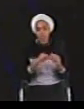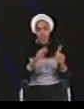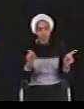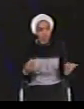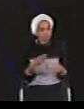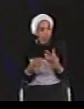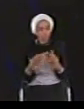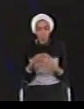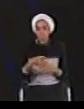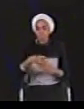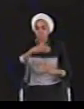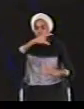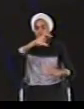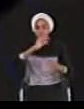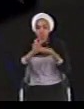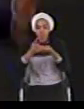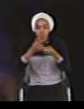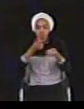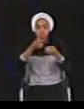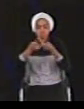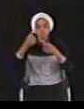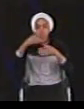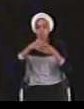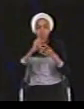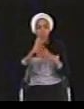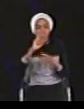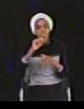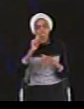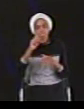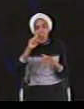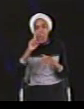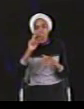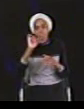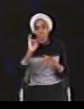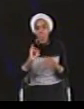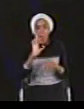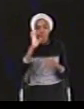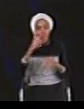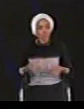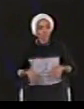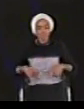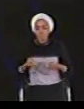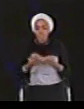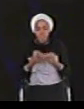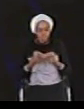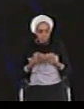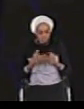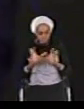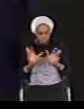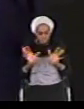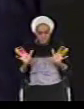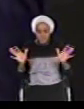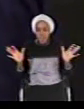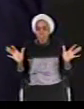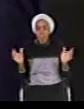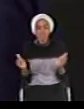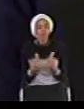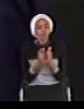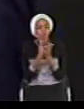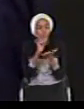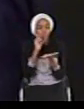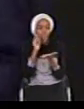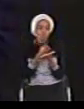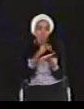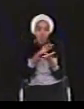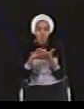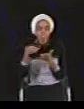the bus, in the taxi, in every place, your life is now radiant, radiant with the purity